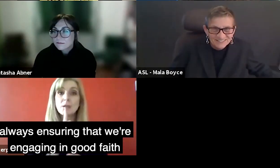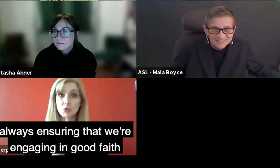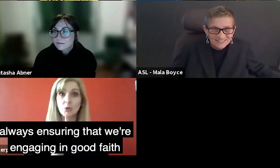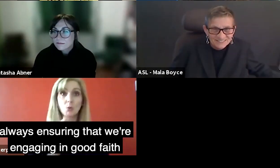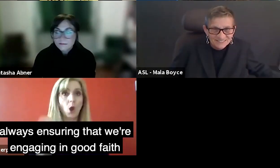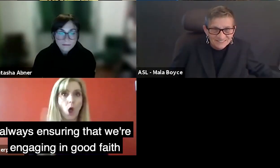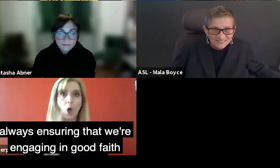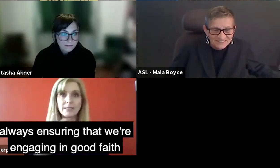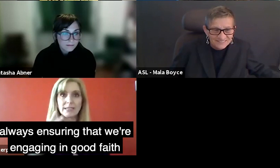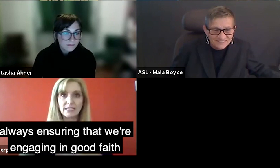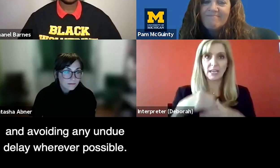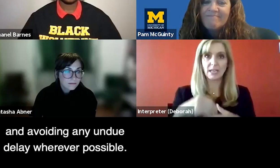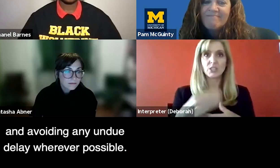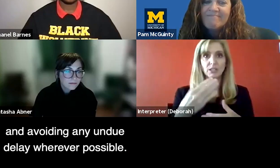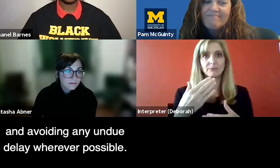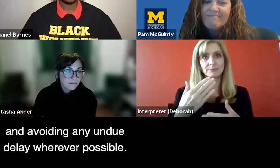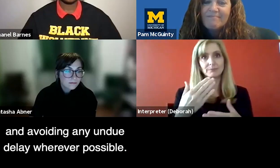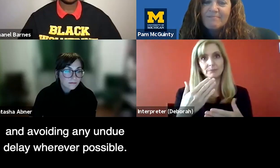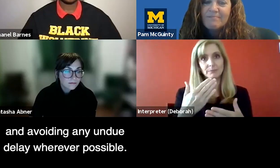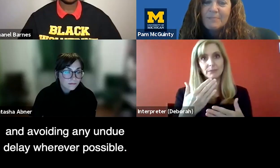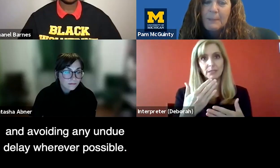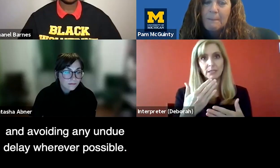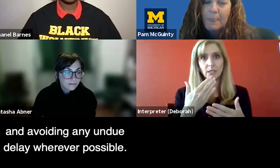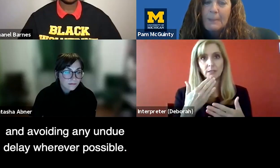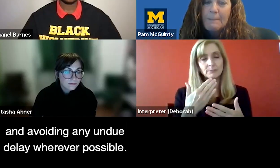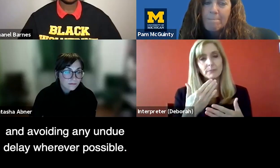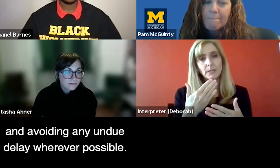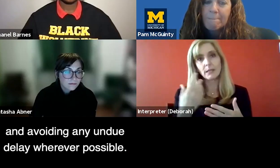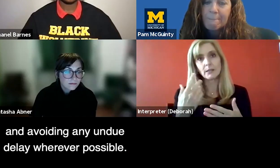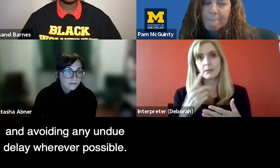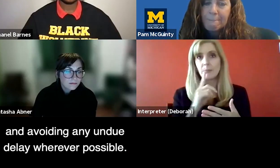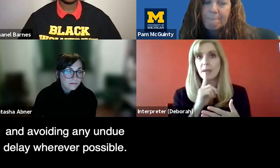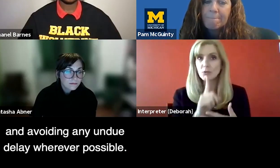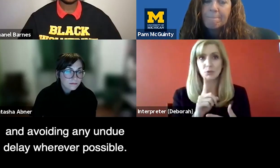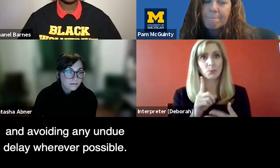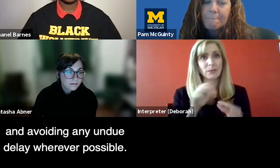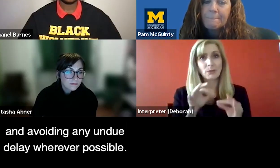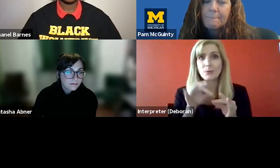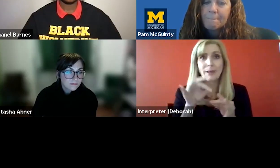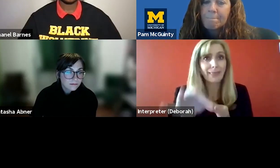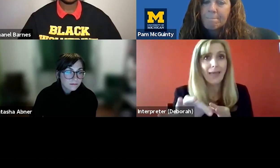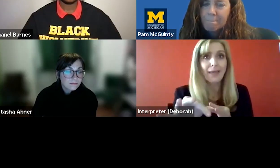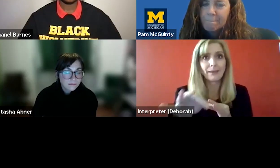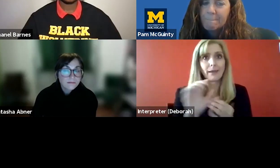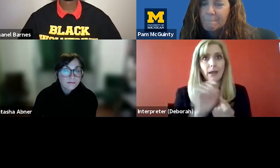engaging in good faith, and that, avoiding any undue delay wherever possible.